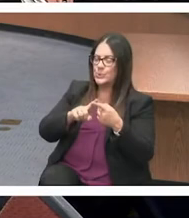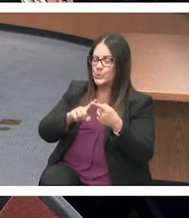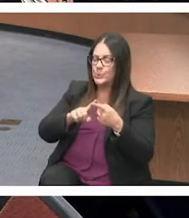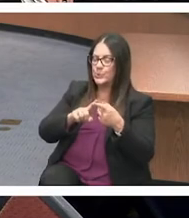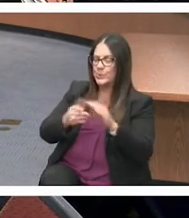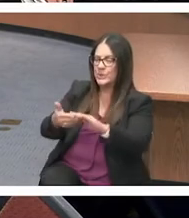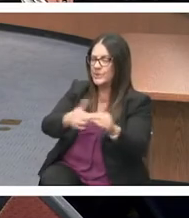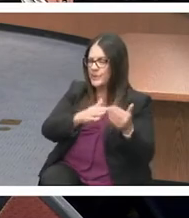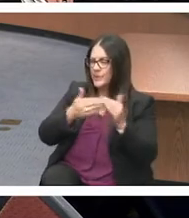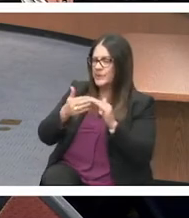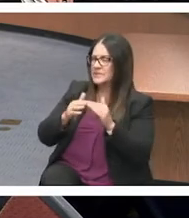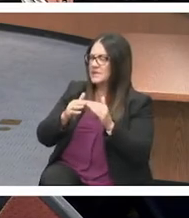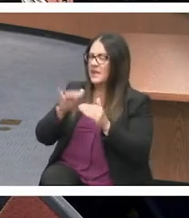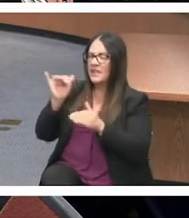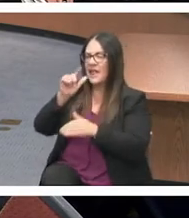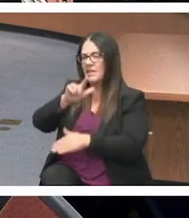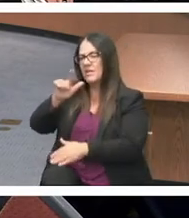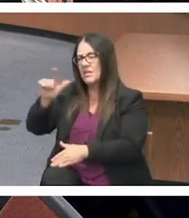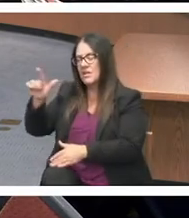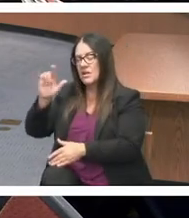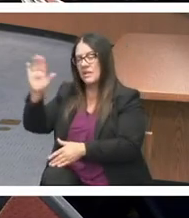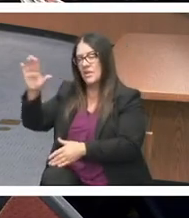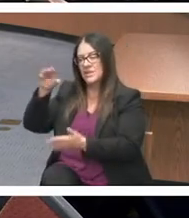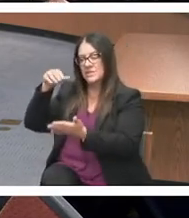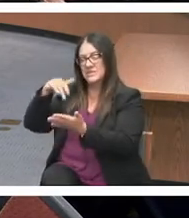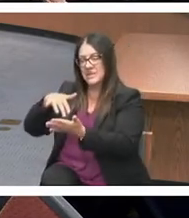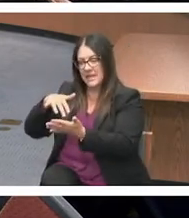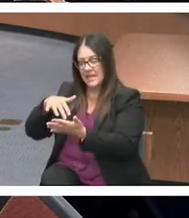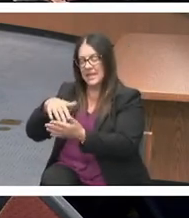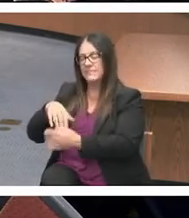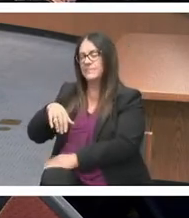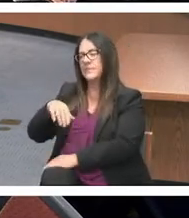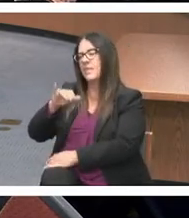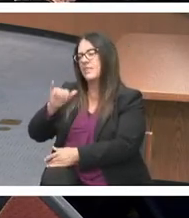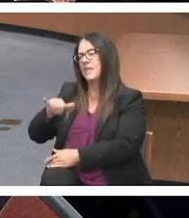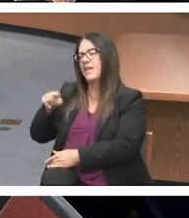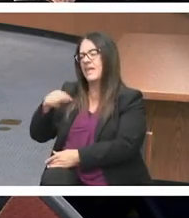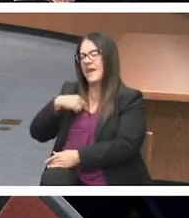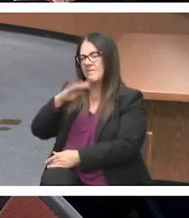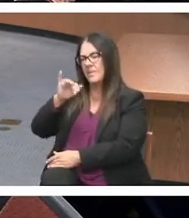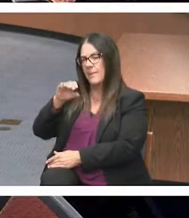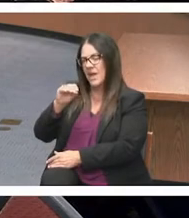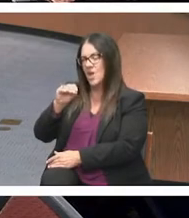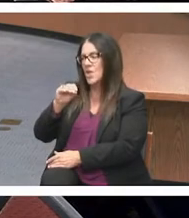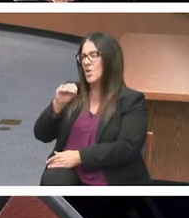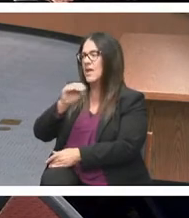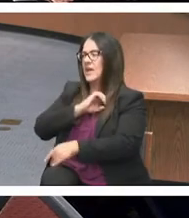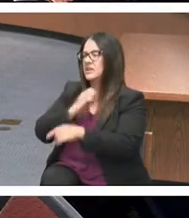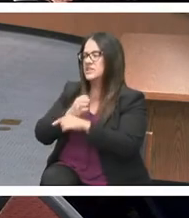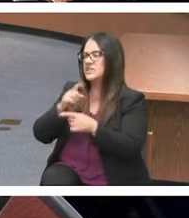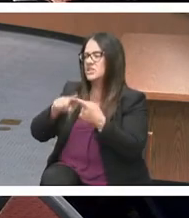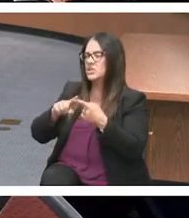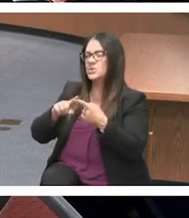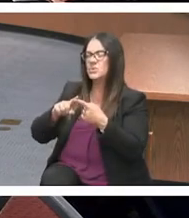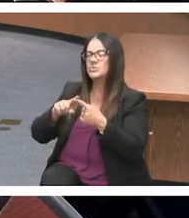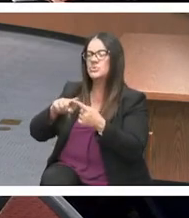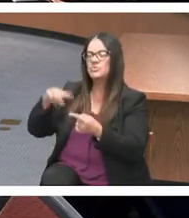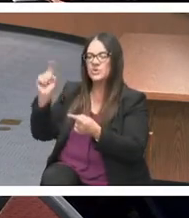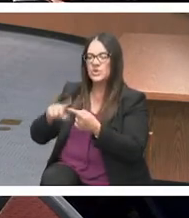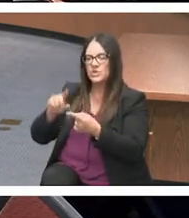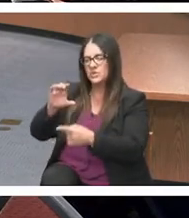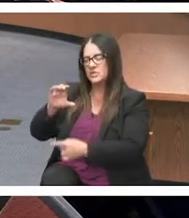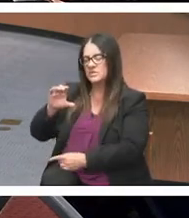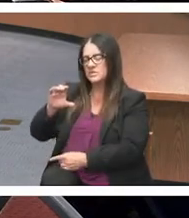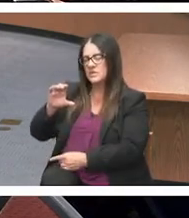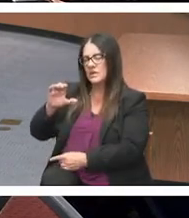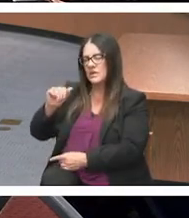well as using the Lawrence Livermore Lab study that just came out a couple of weeks ago about the value of bioenergy to decarbonize and get to neutral. So